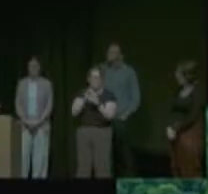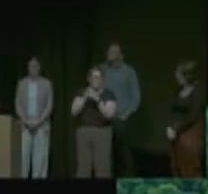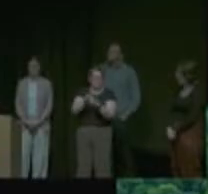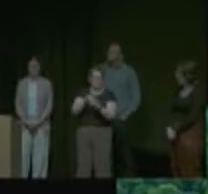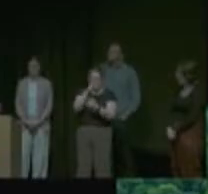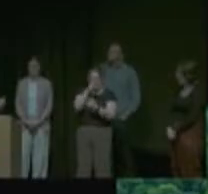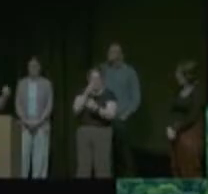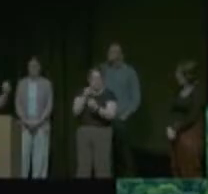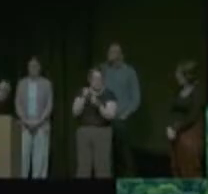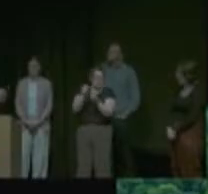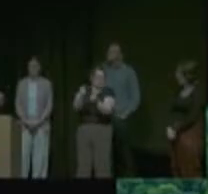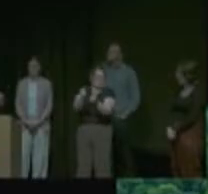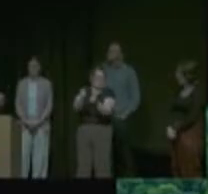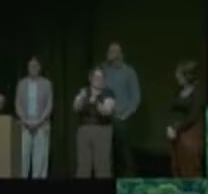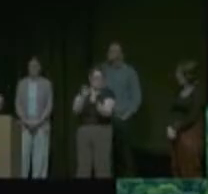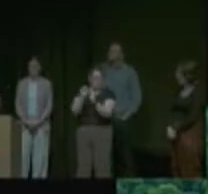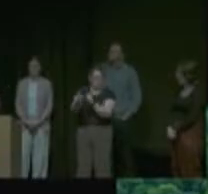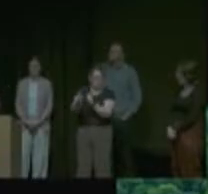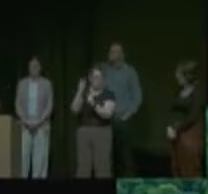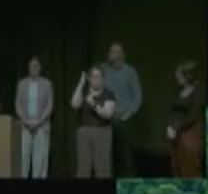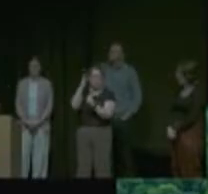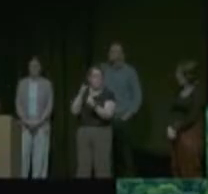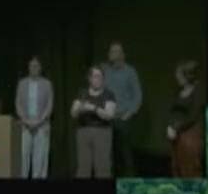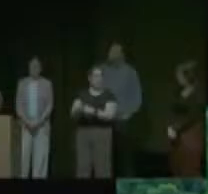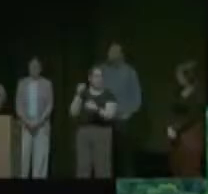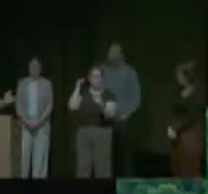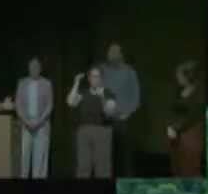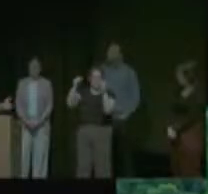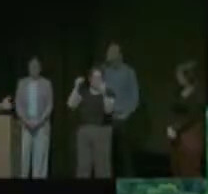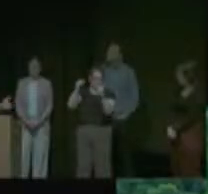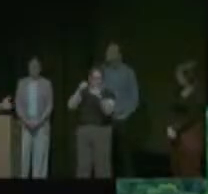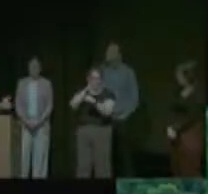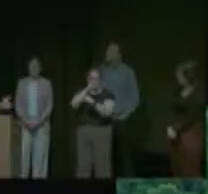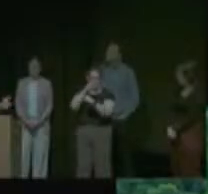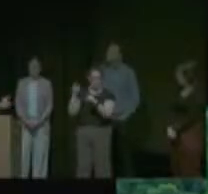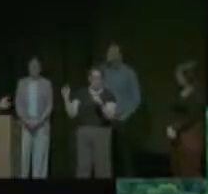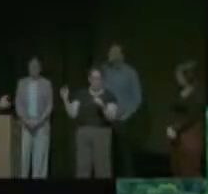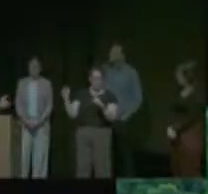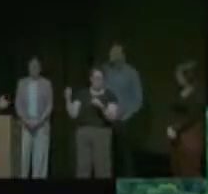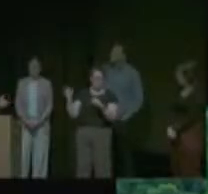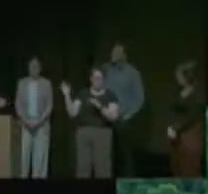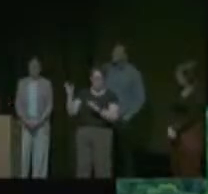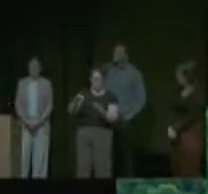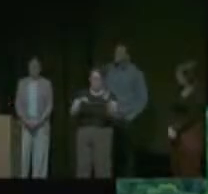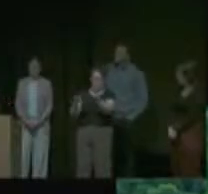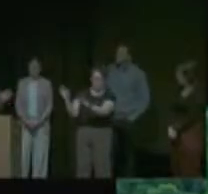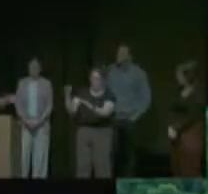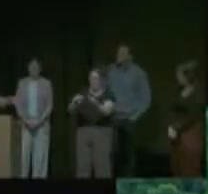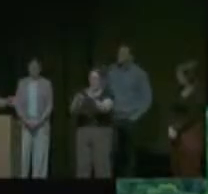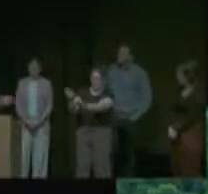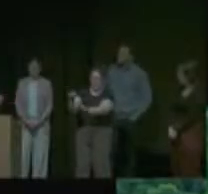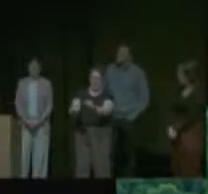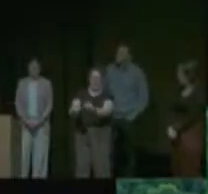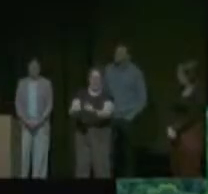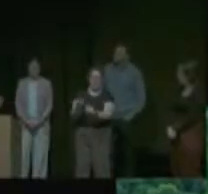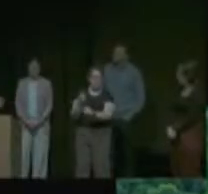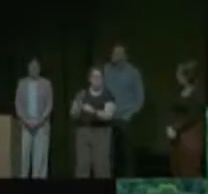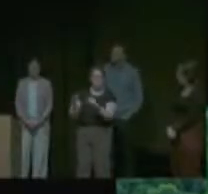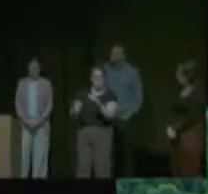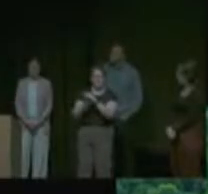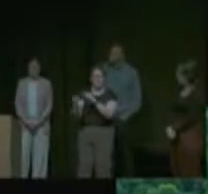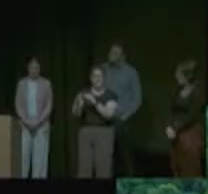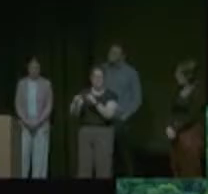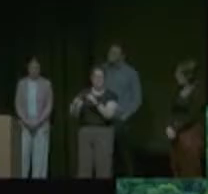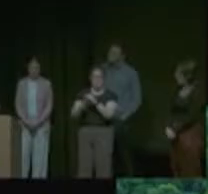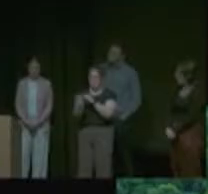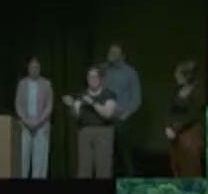seen, because the adults can fly in and access available habitat, where fish have to move upstream or